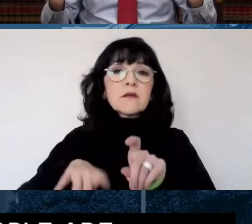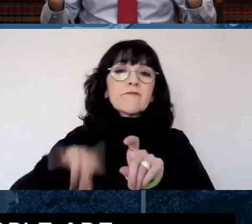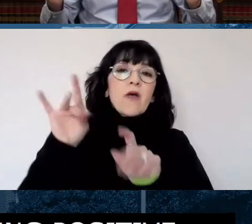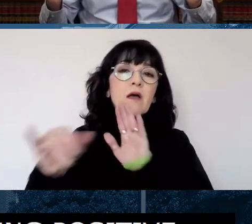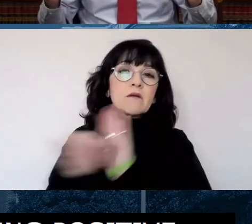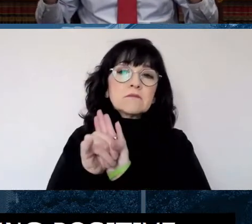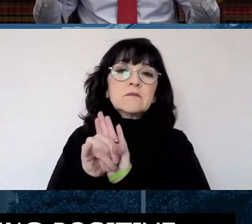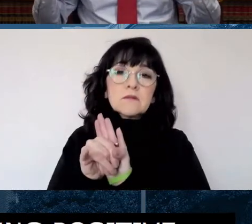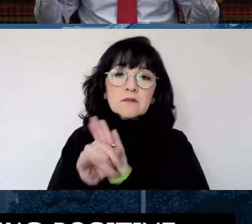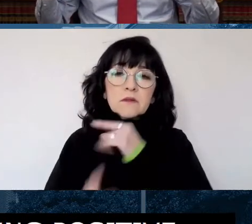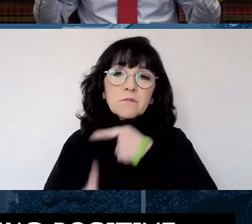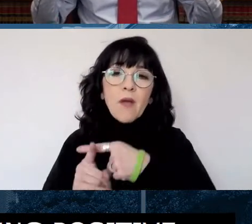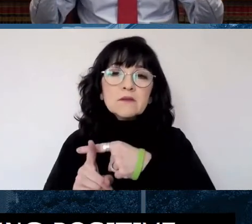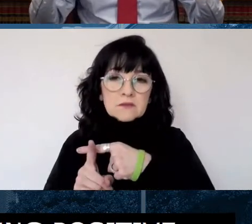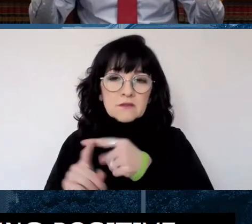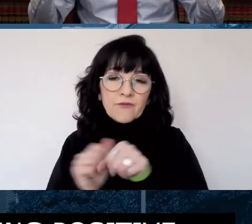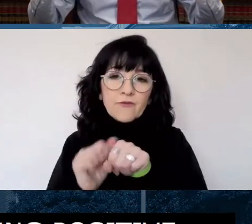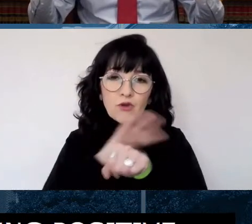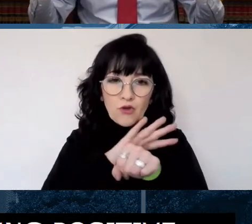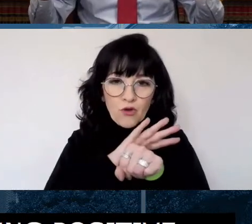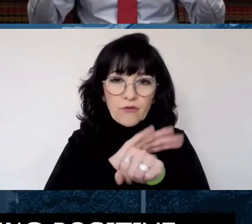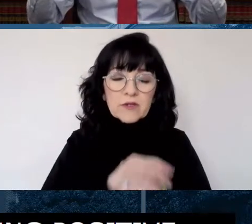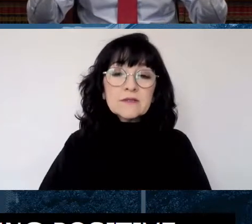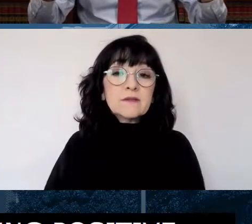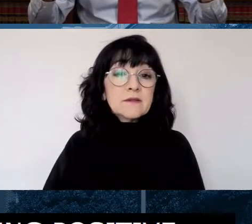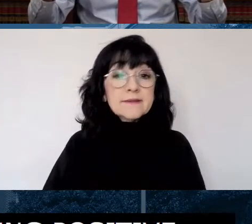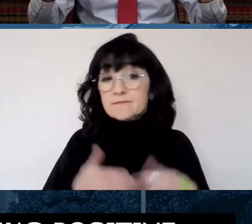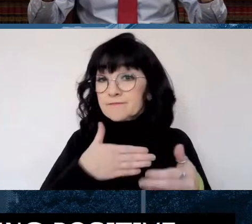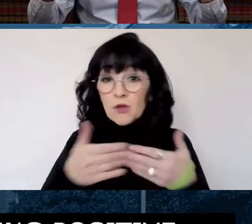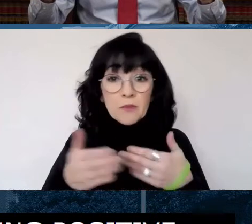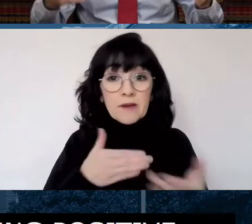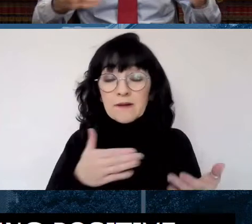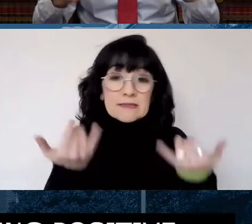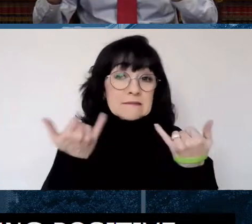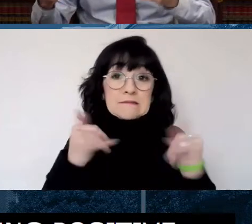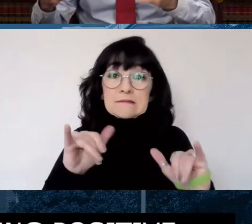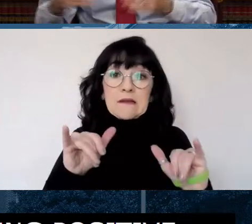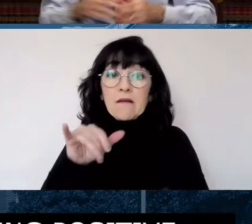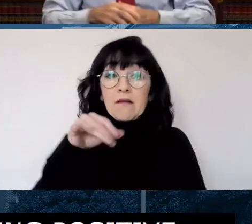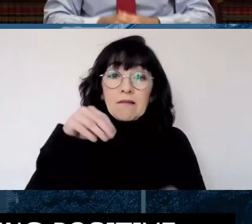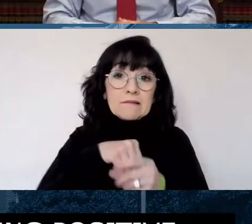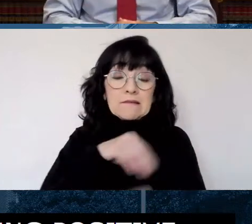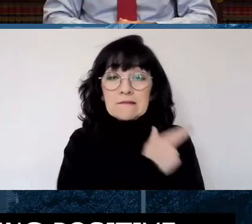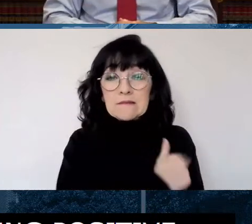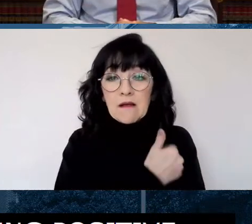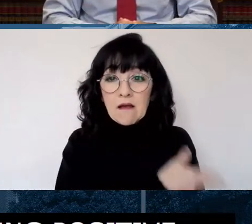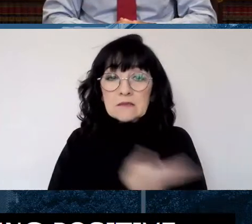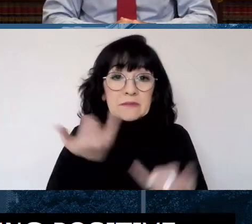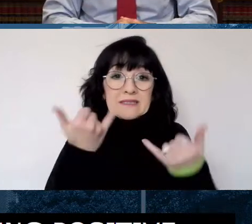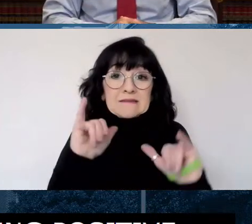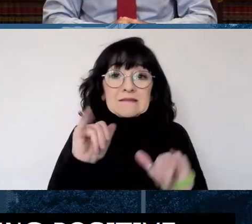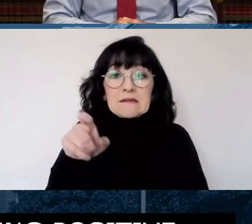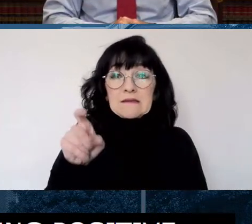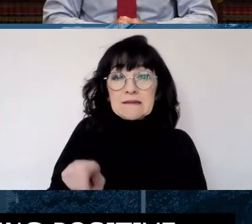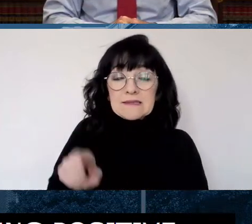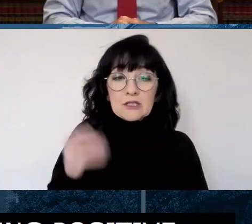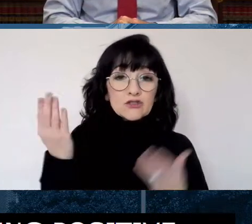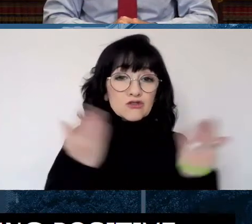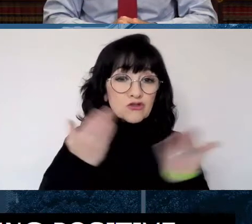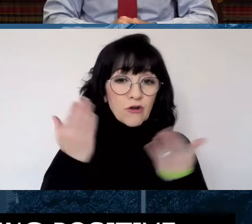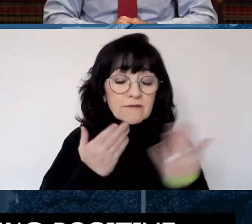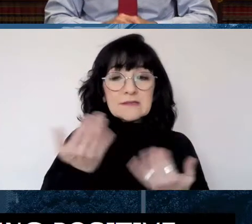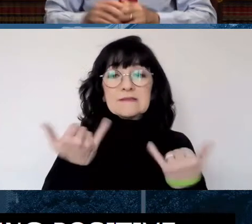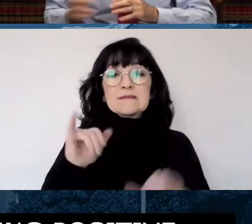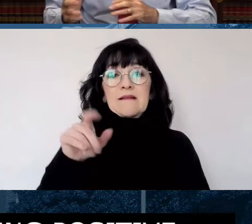either case, they're still in the hospital, and they still stress hospital services, and they still need the National